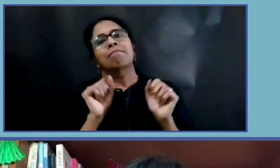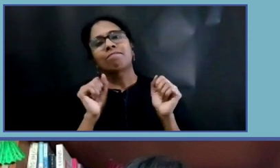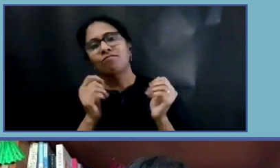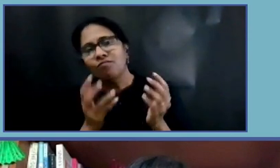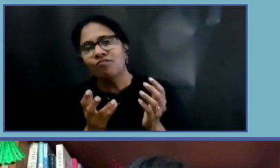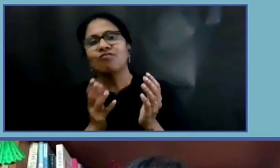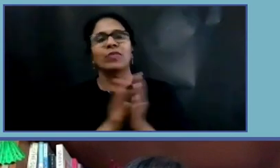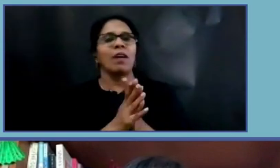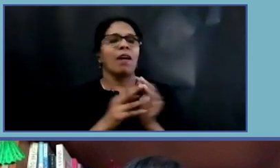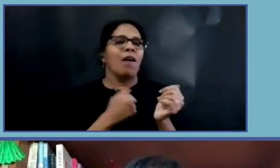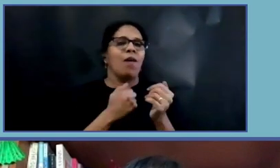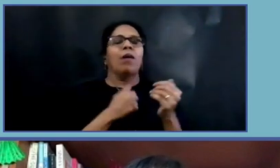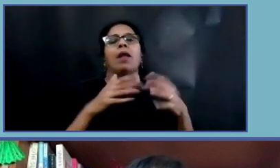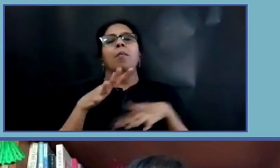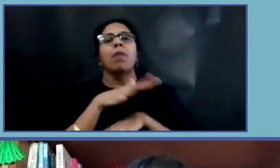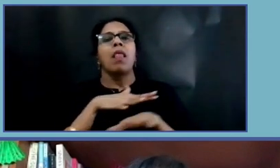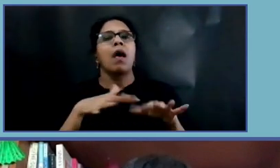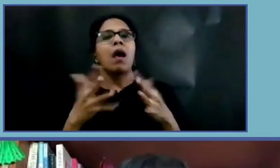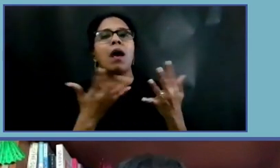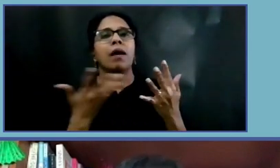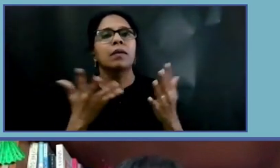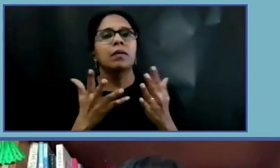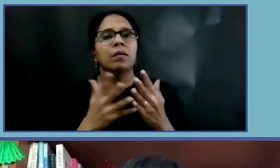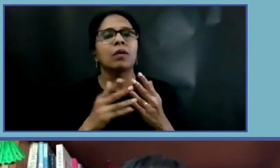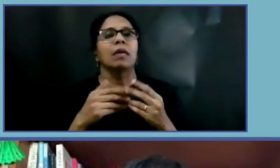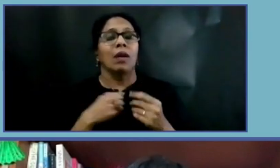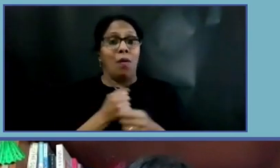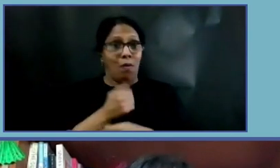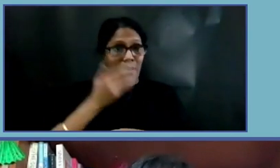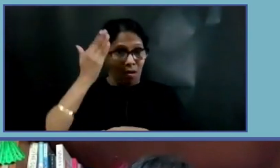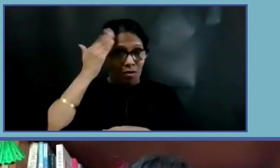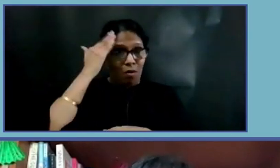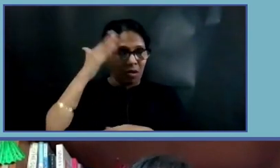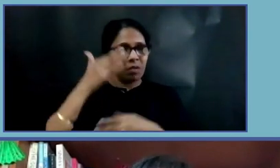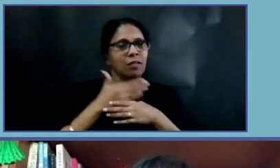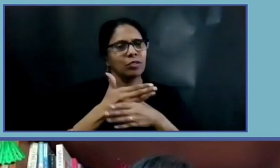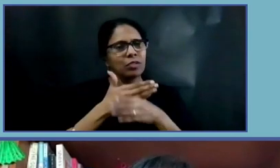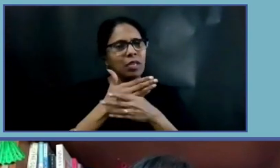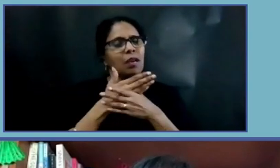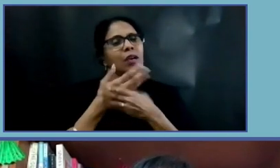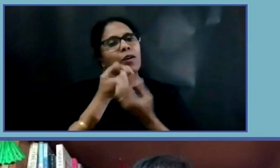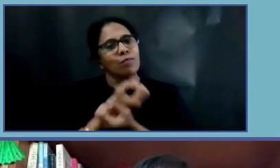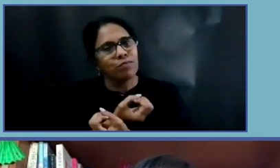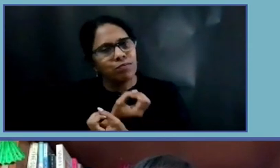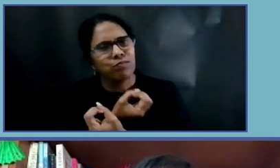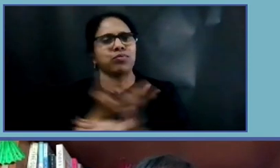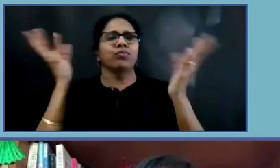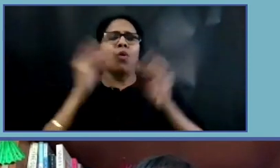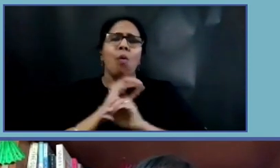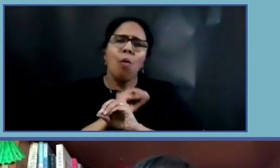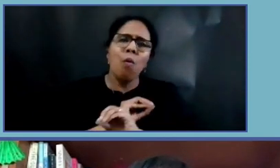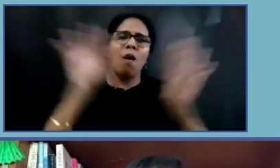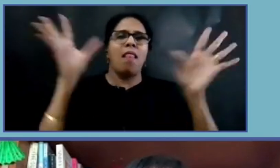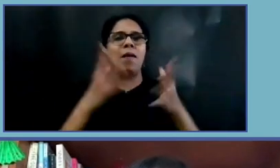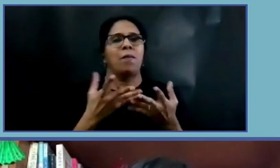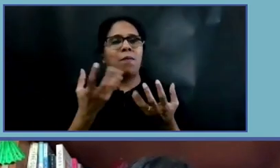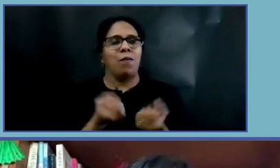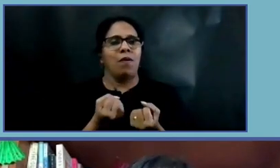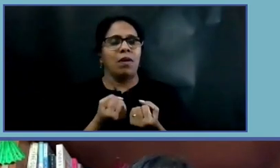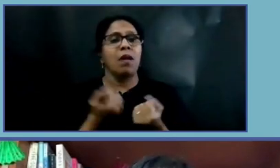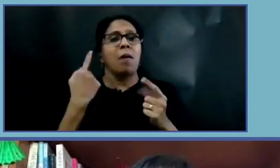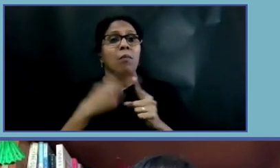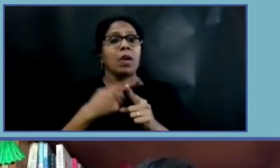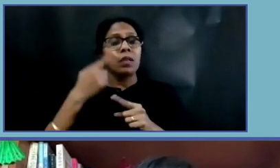My plan is to share the knowledge with everyone. Okay. And let people know who am